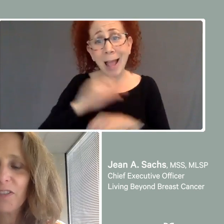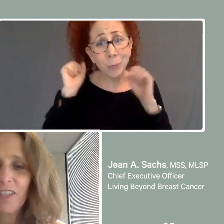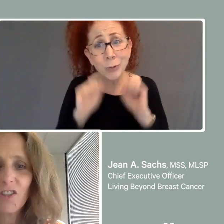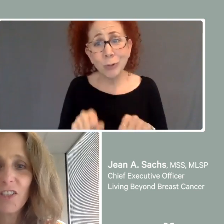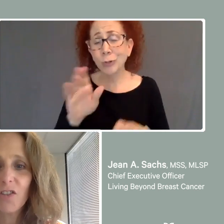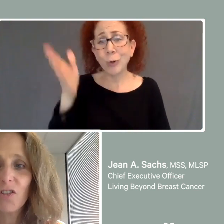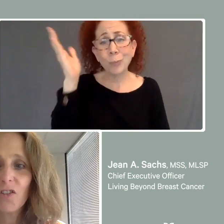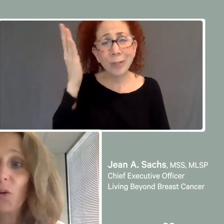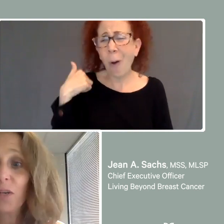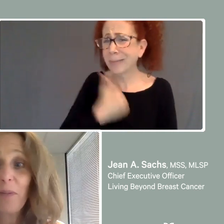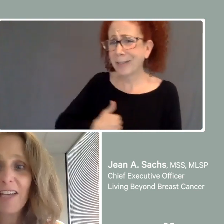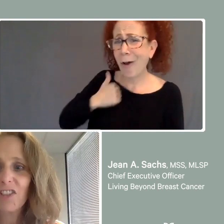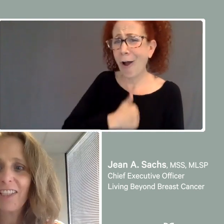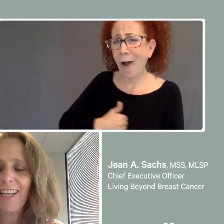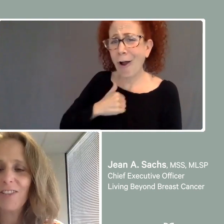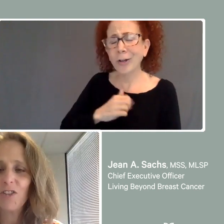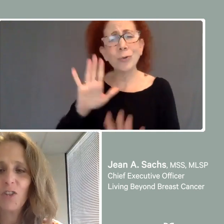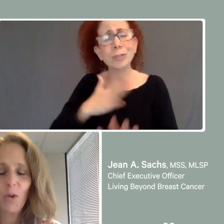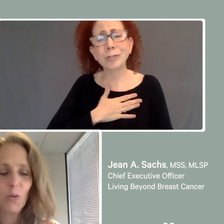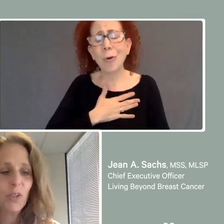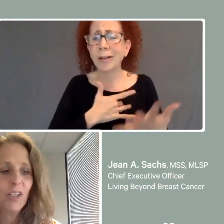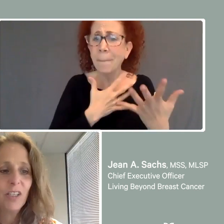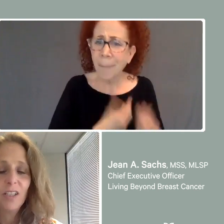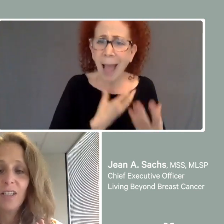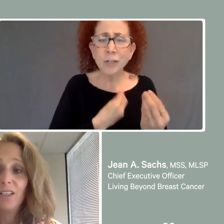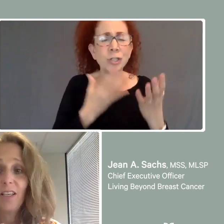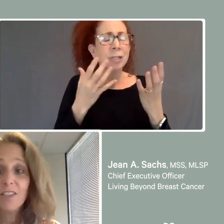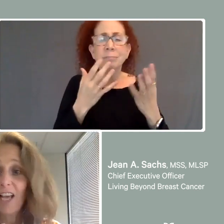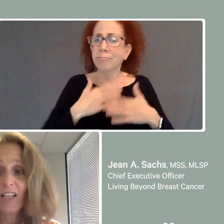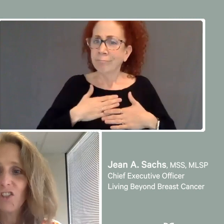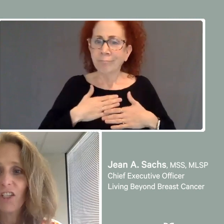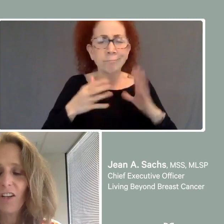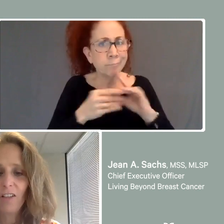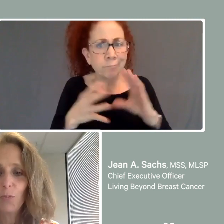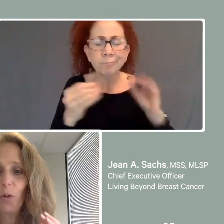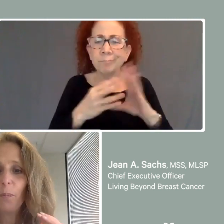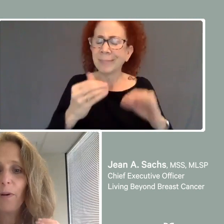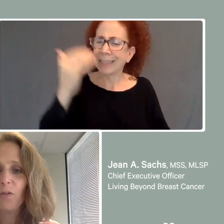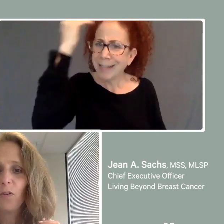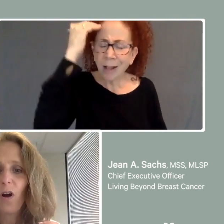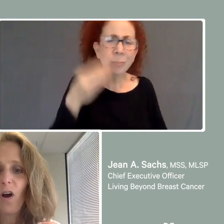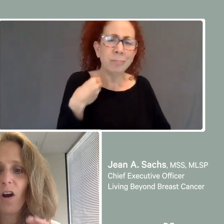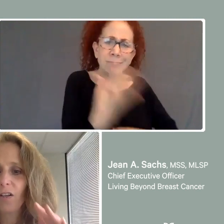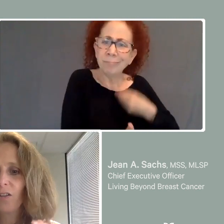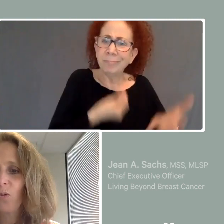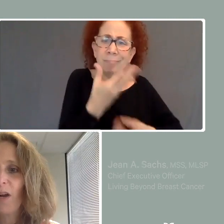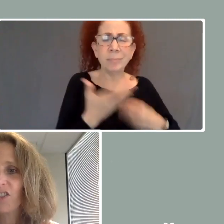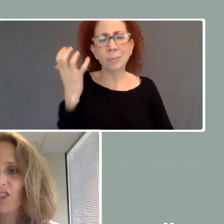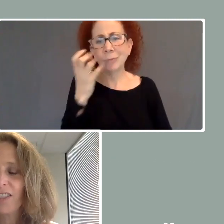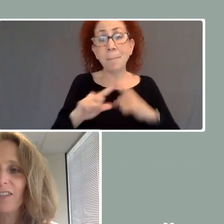your presentation is so compassionate and so intelligent and knowledgeable, but